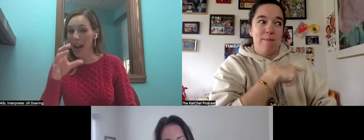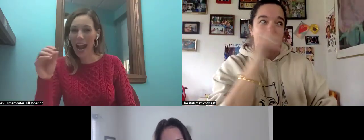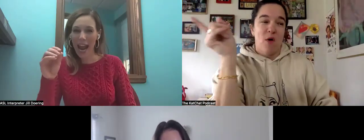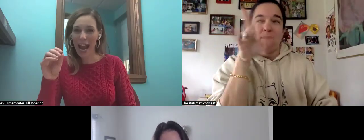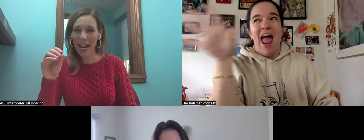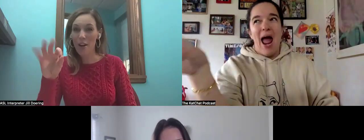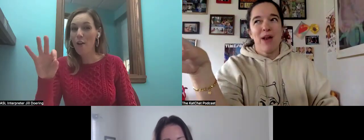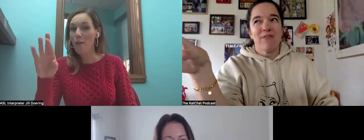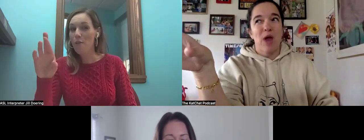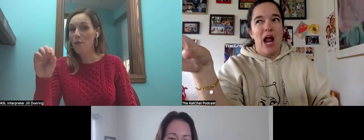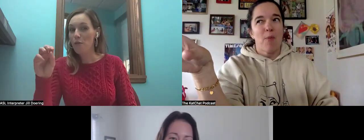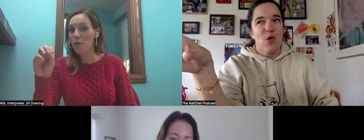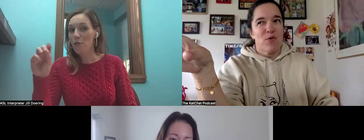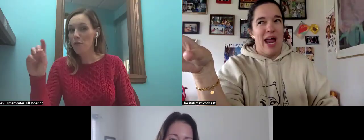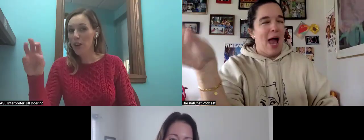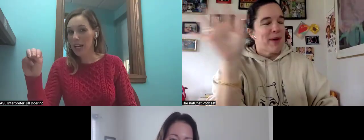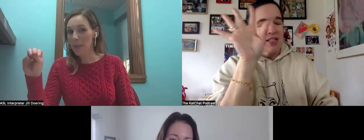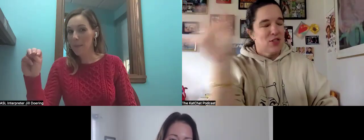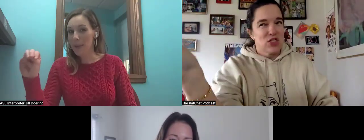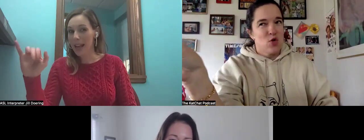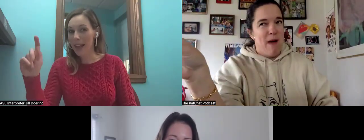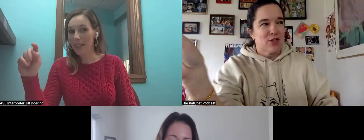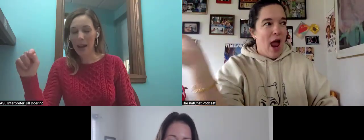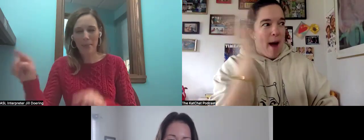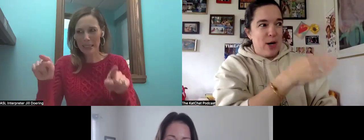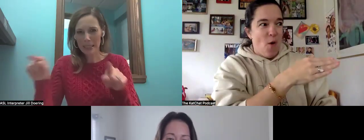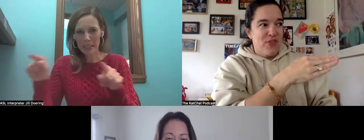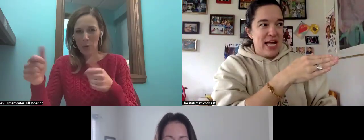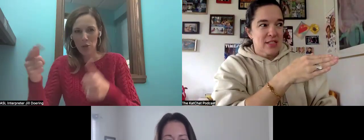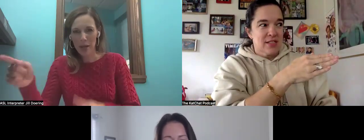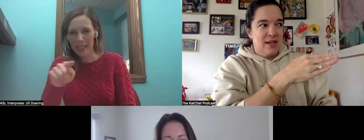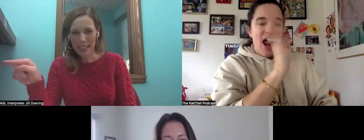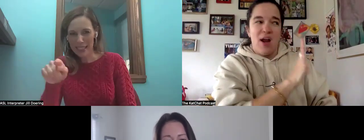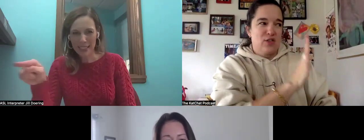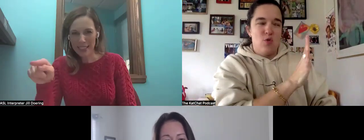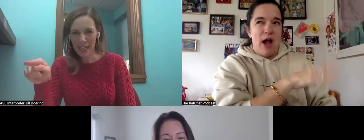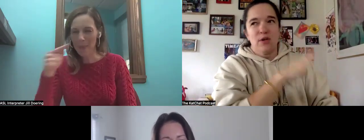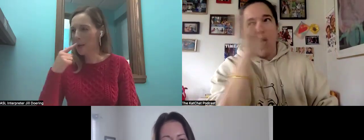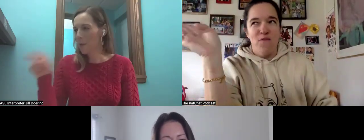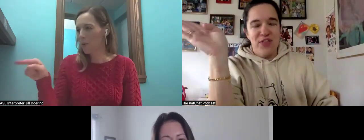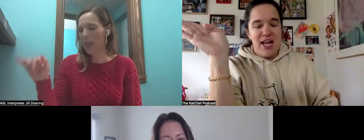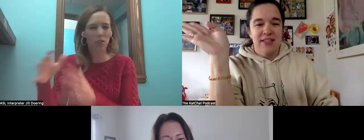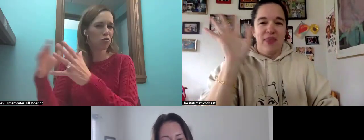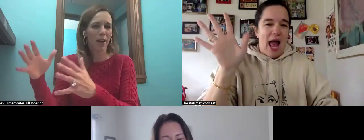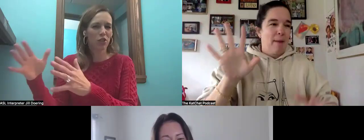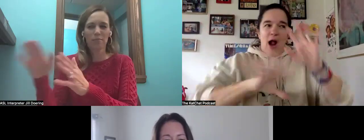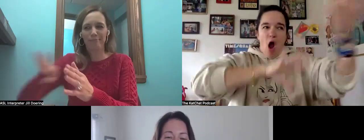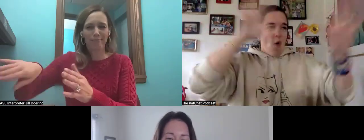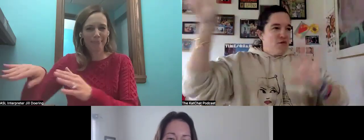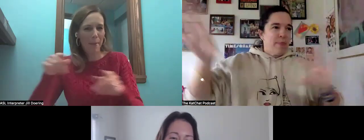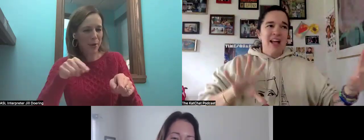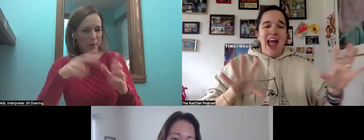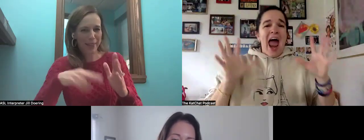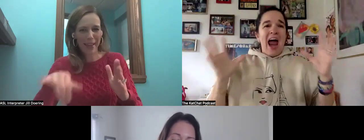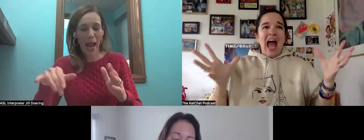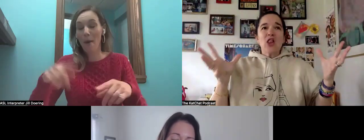forth, going back and forth. I'm gonna have to wake up with you right now because you're too much. I'm gonna go over there. Too much. I'm gonna go over there. Then I'm like all